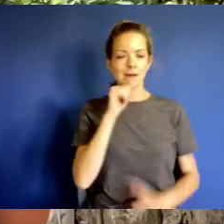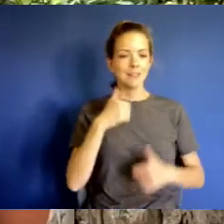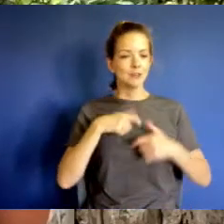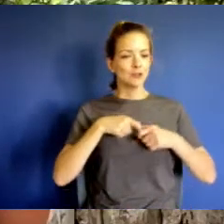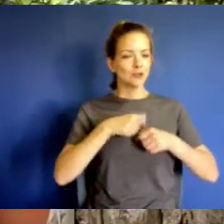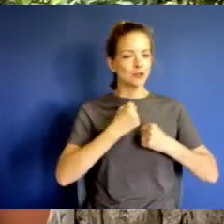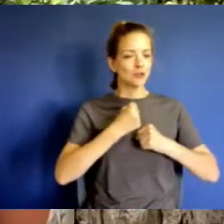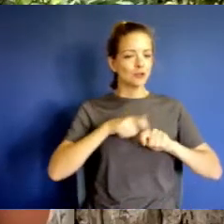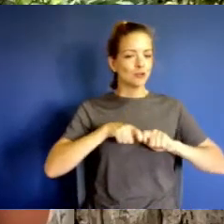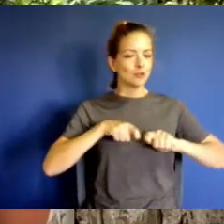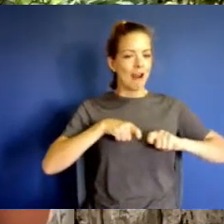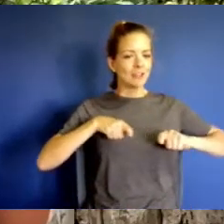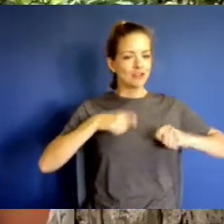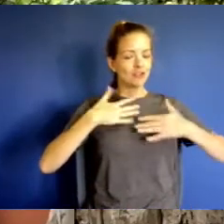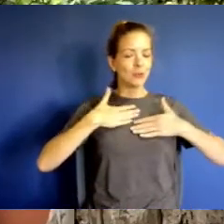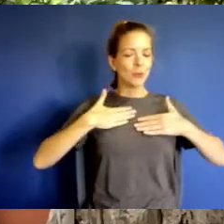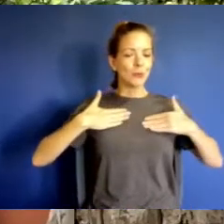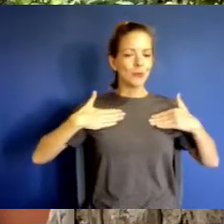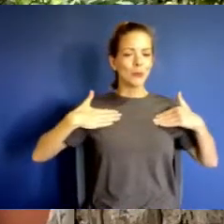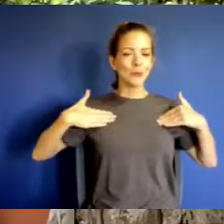And have that huge stretch.